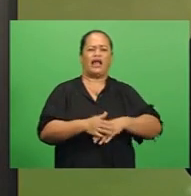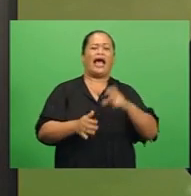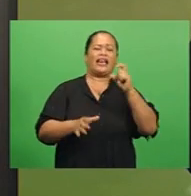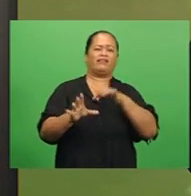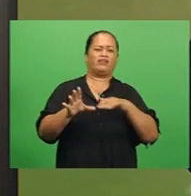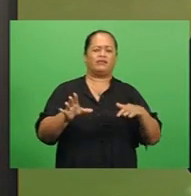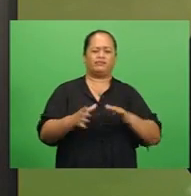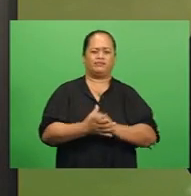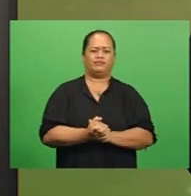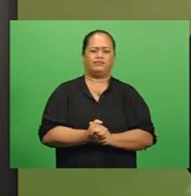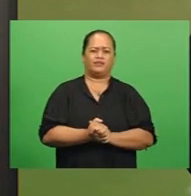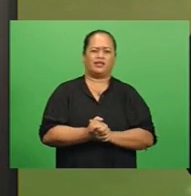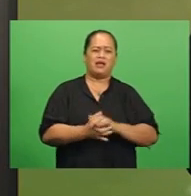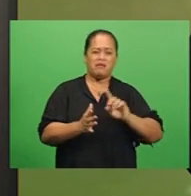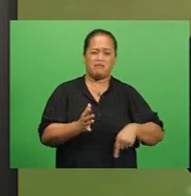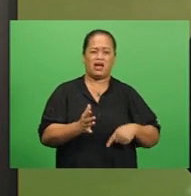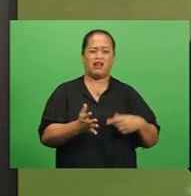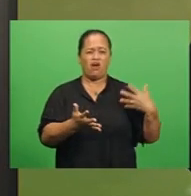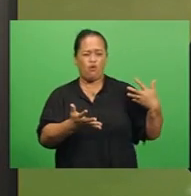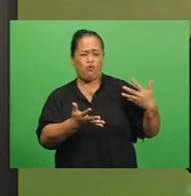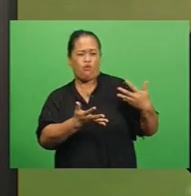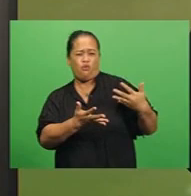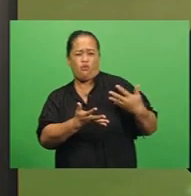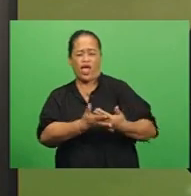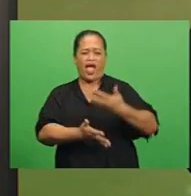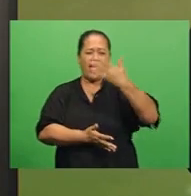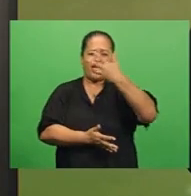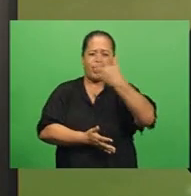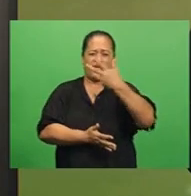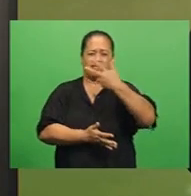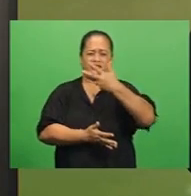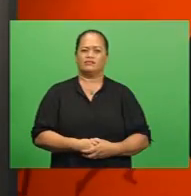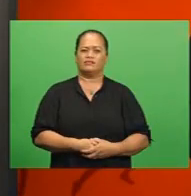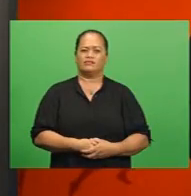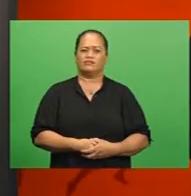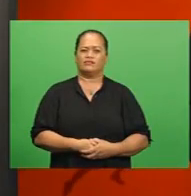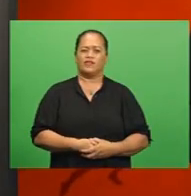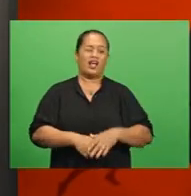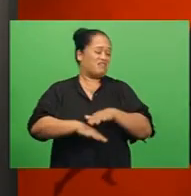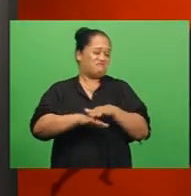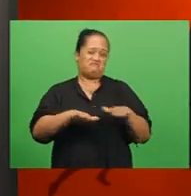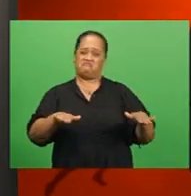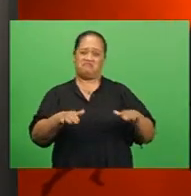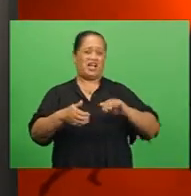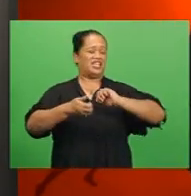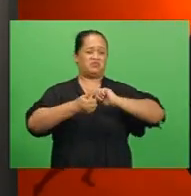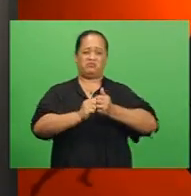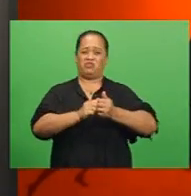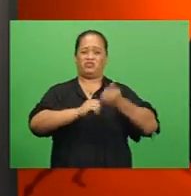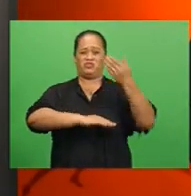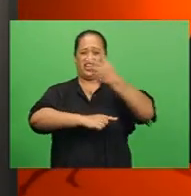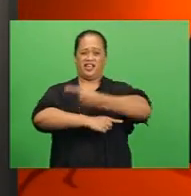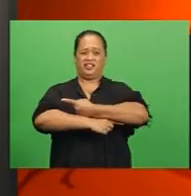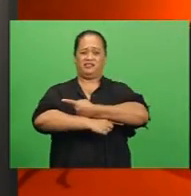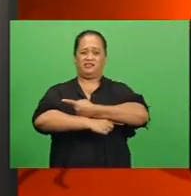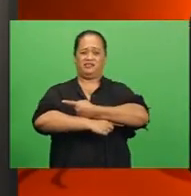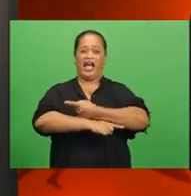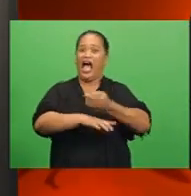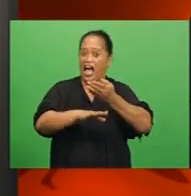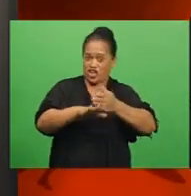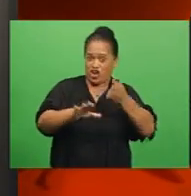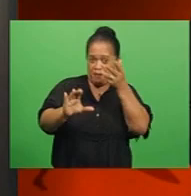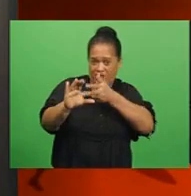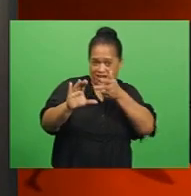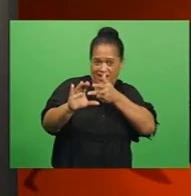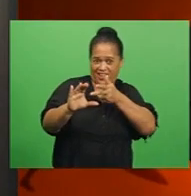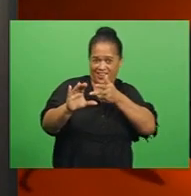in 18 long years, the bad news, Browns are through to the season-ending playoffs. That's it from Sports Tonight. In the new media after the